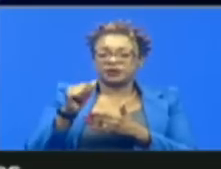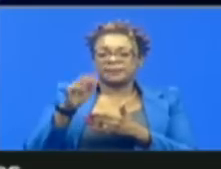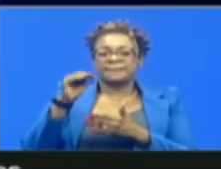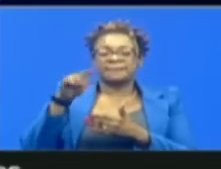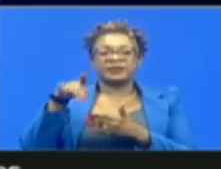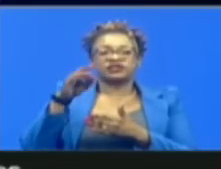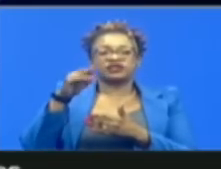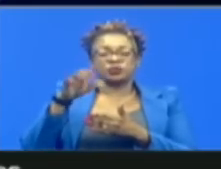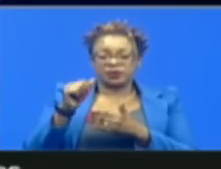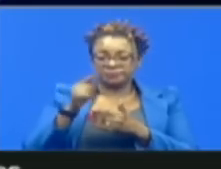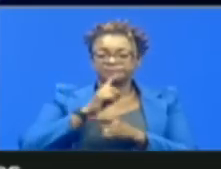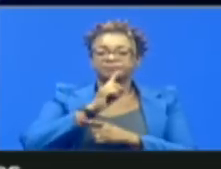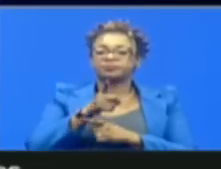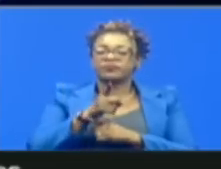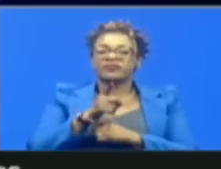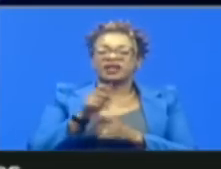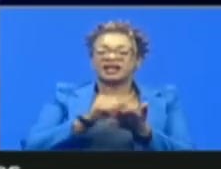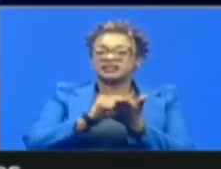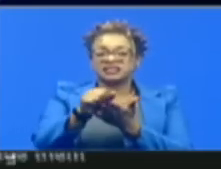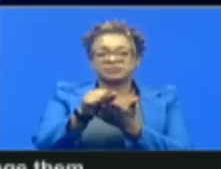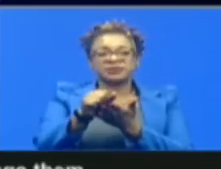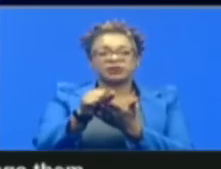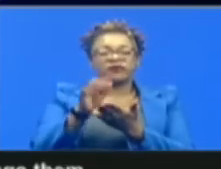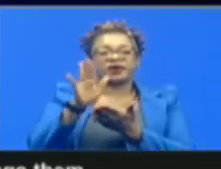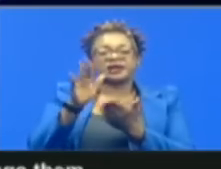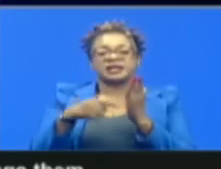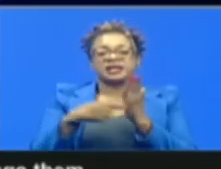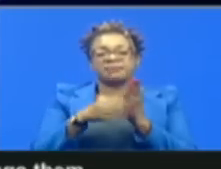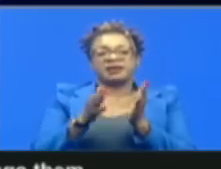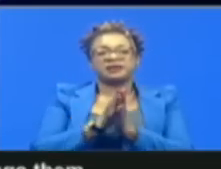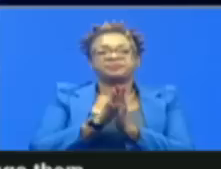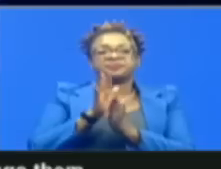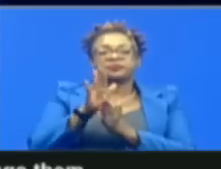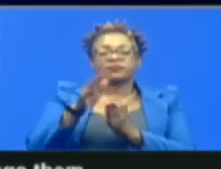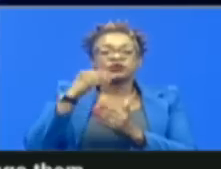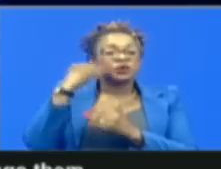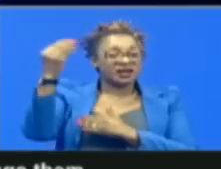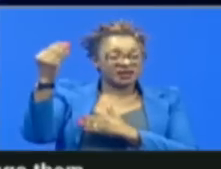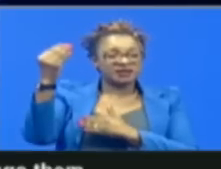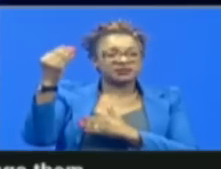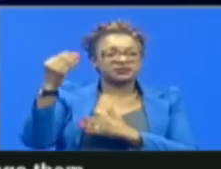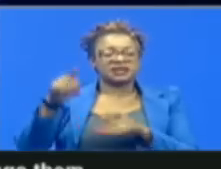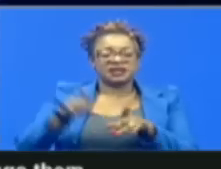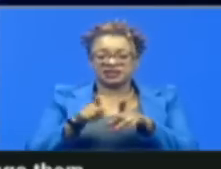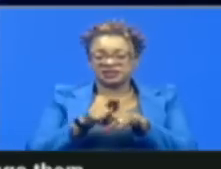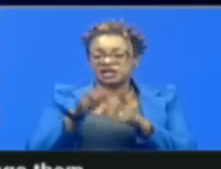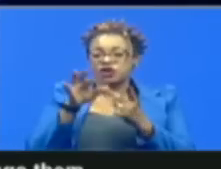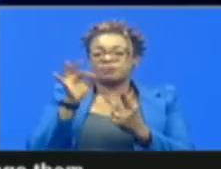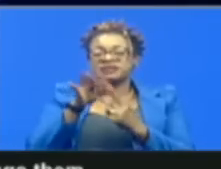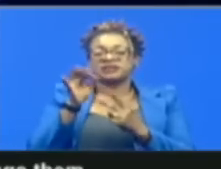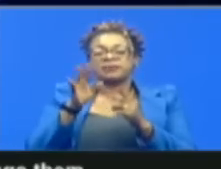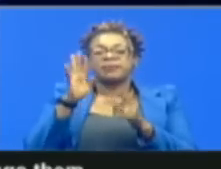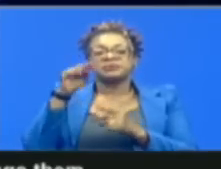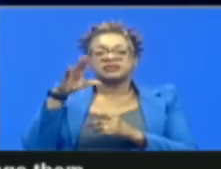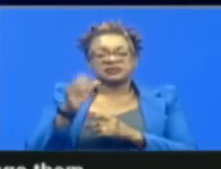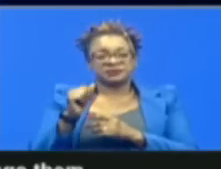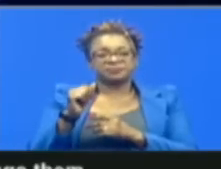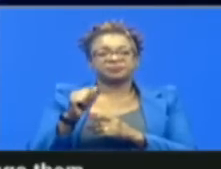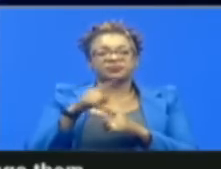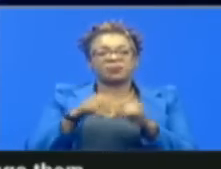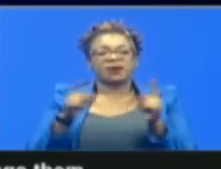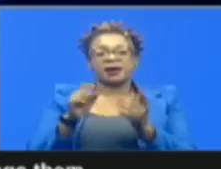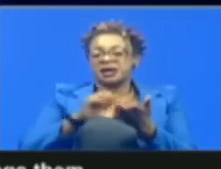that ordered the gazettement of her name and her subsequent swearing-in as a nominated member of the Assembly. However, the clerk